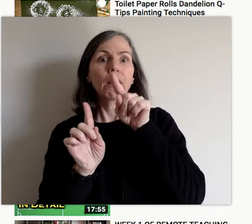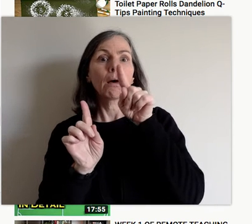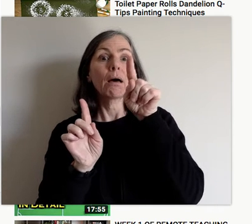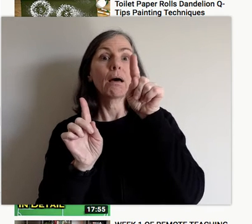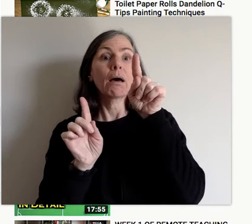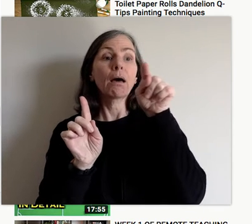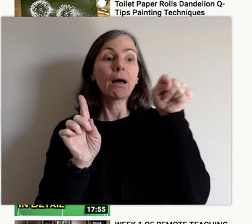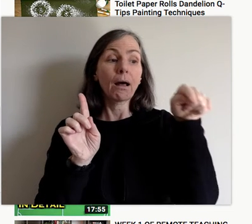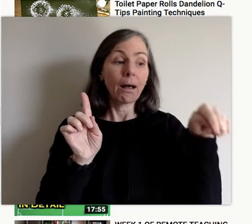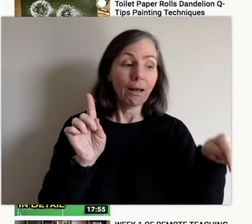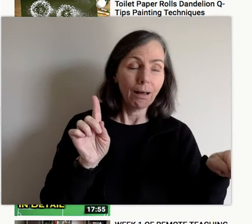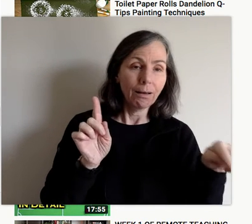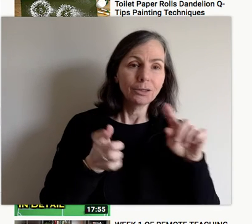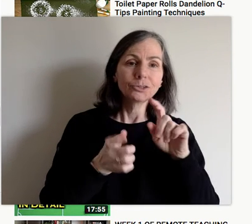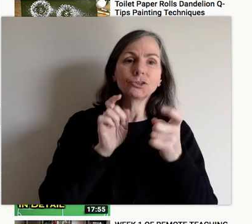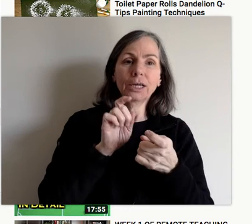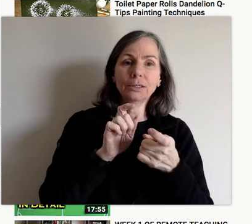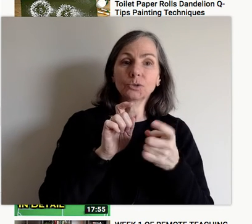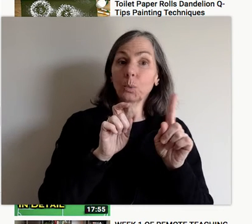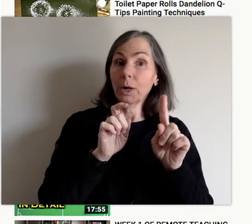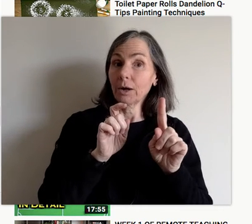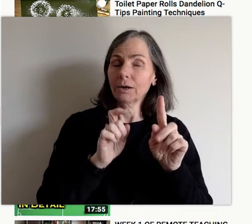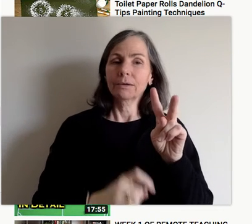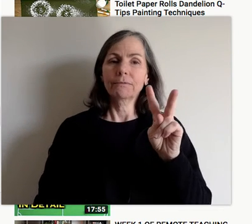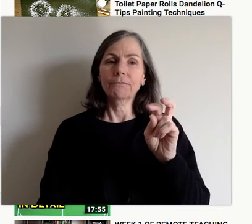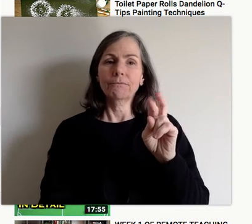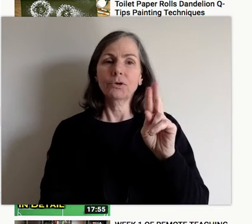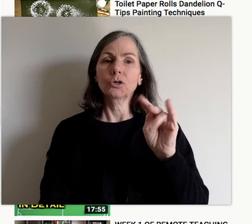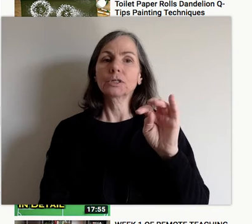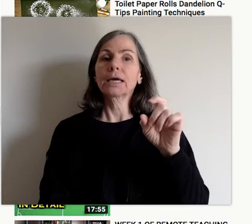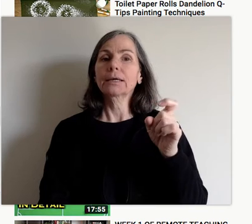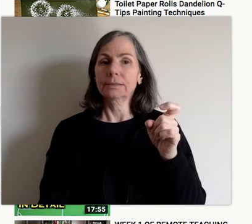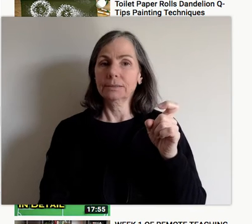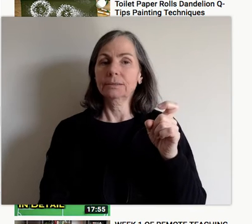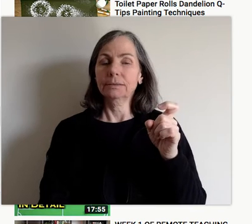at the vertex.